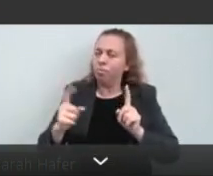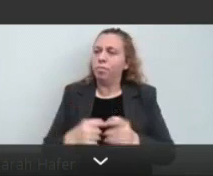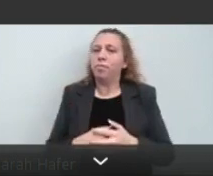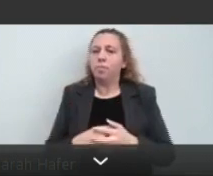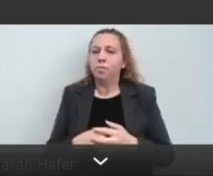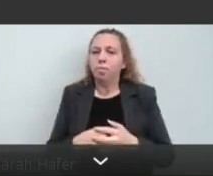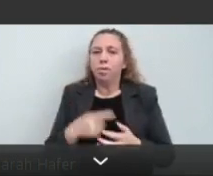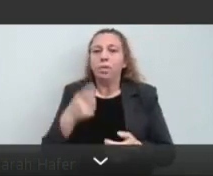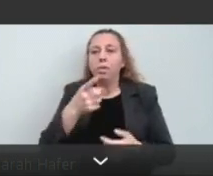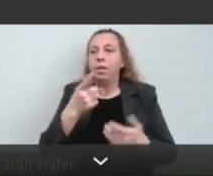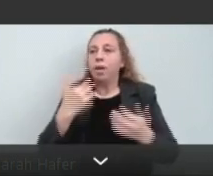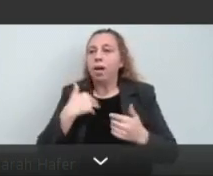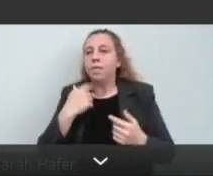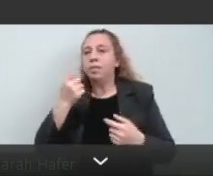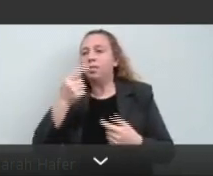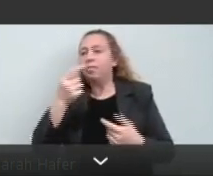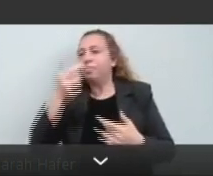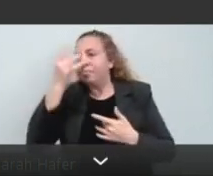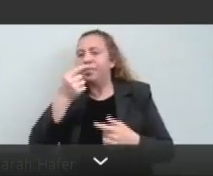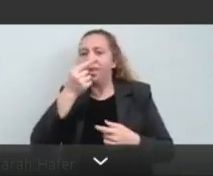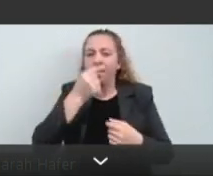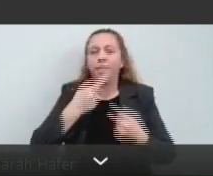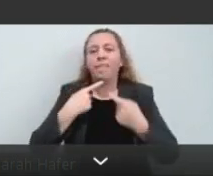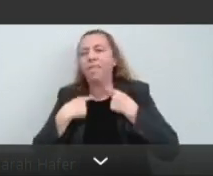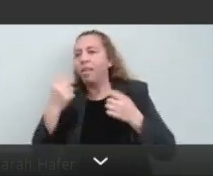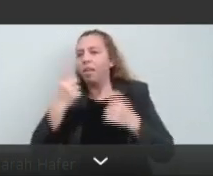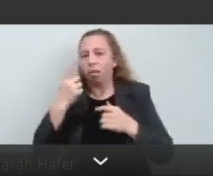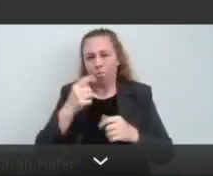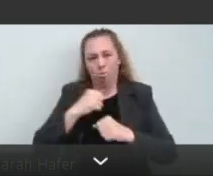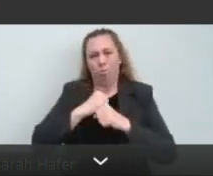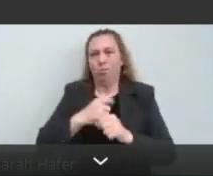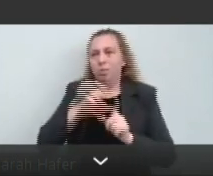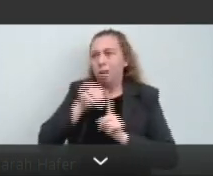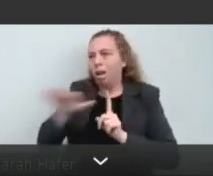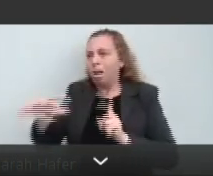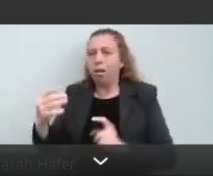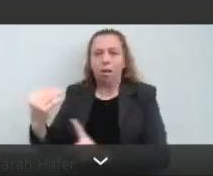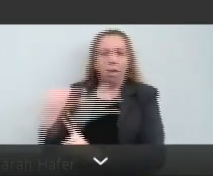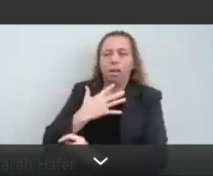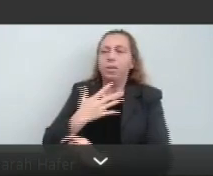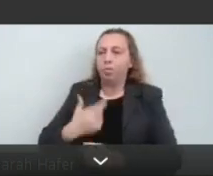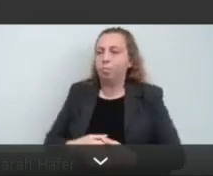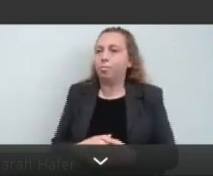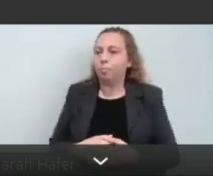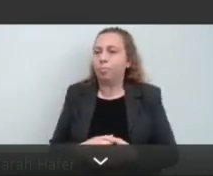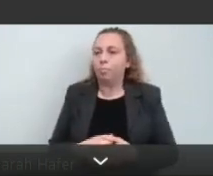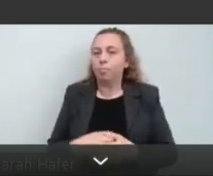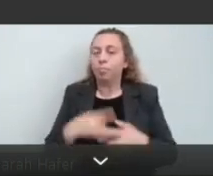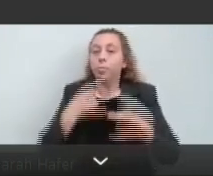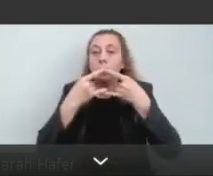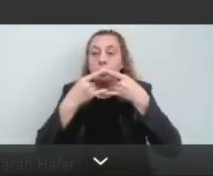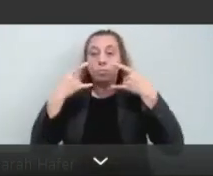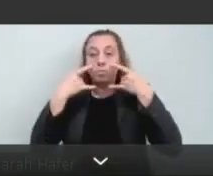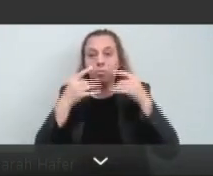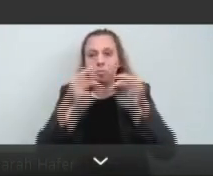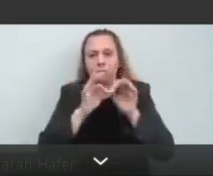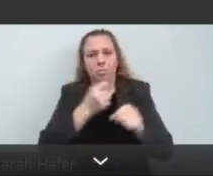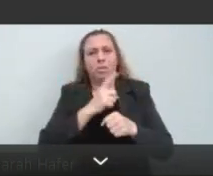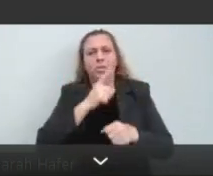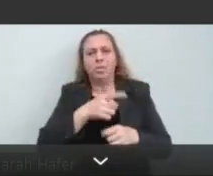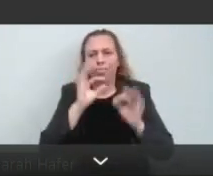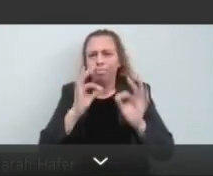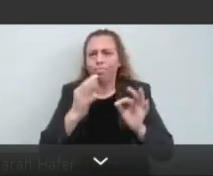mouth. It also can protect you from others. If the mask is well made and fits your face well, quilting